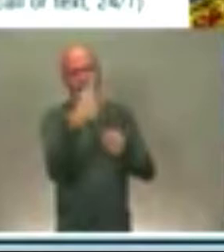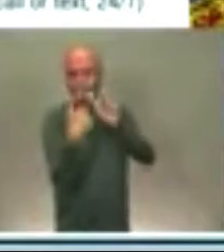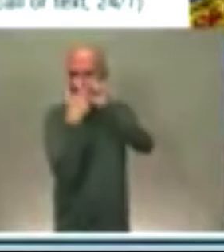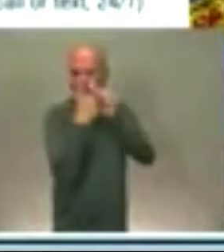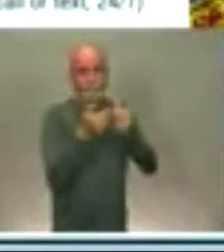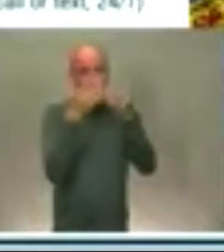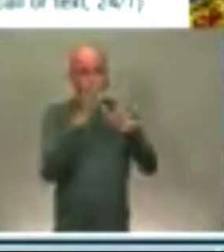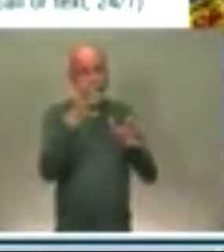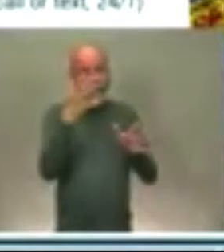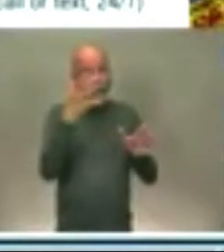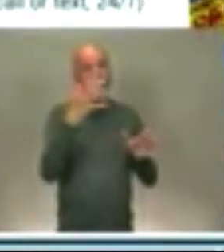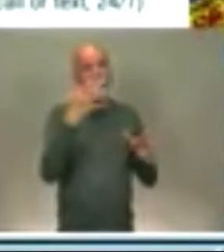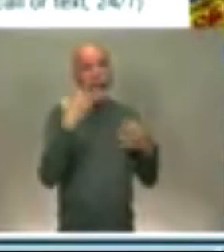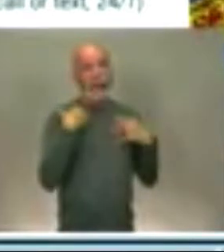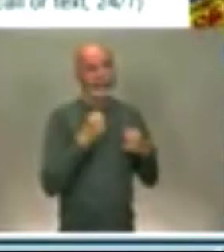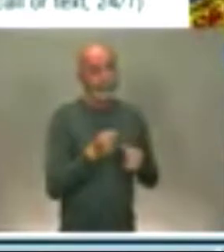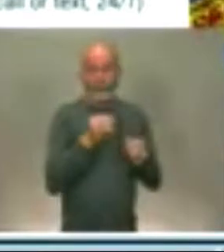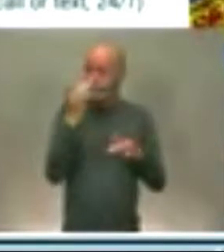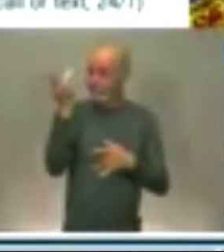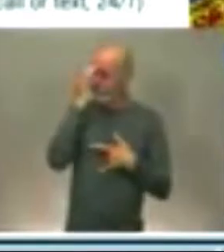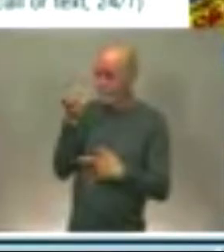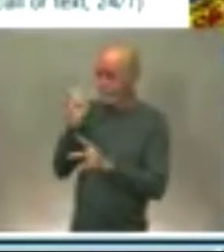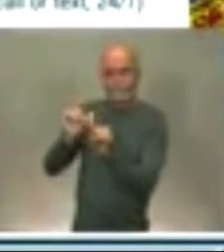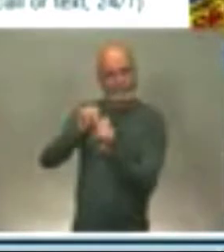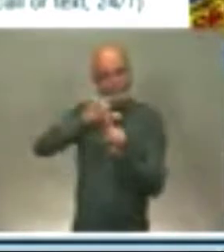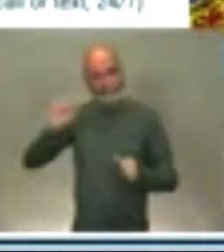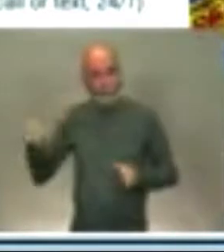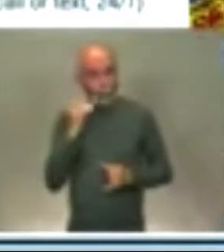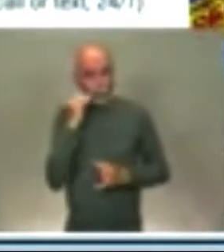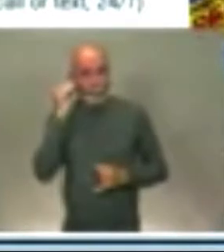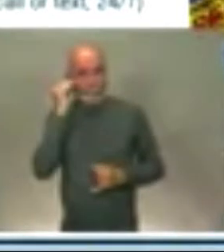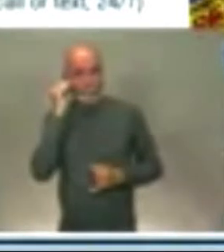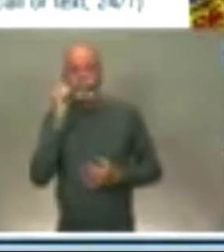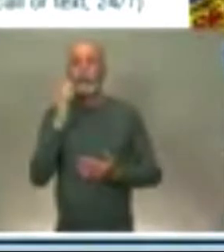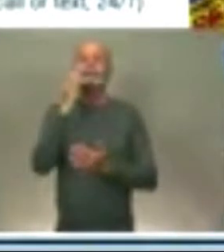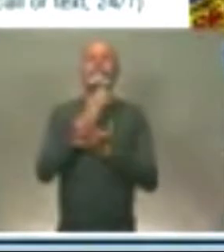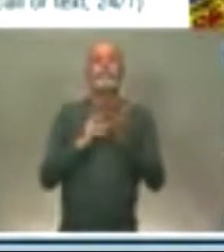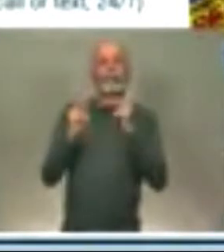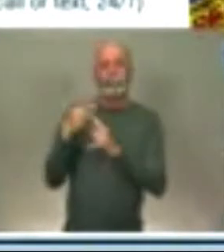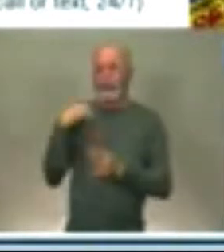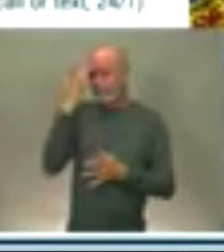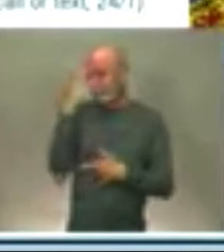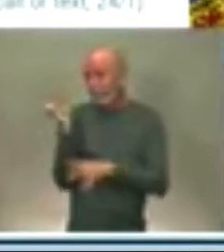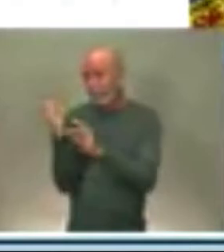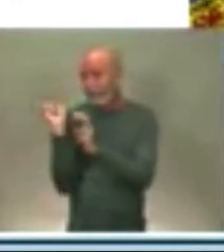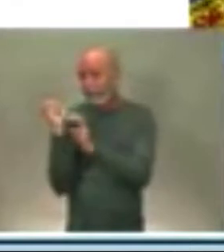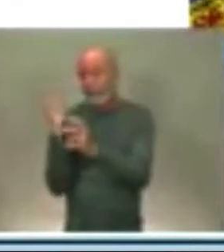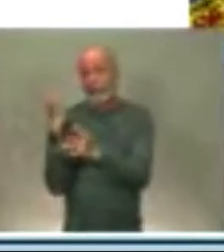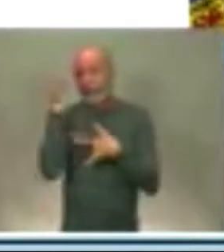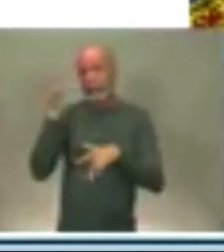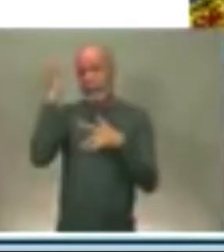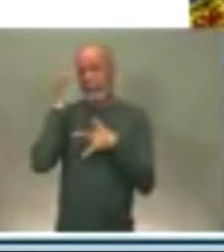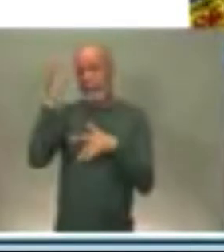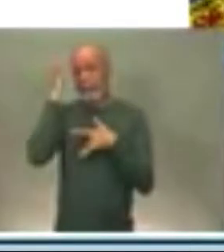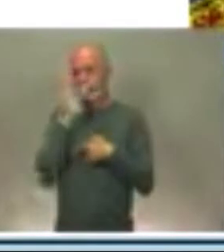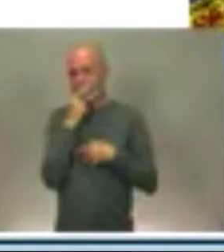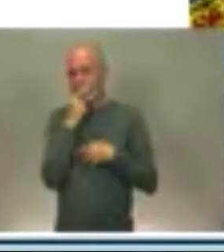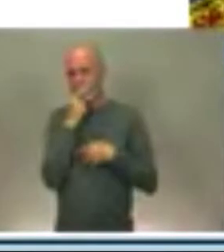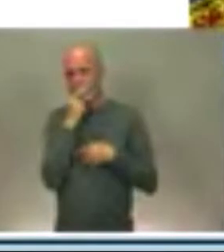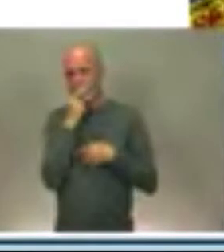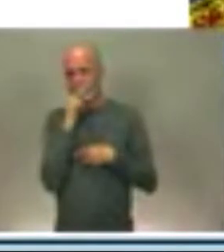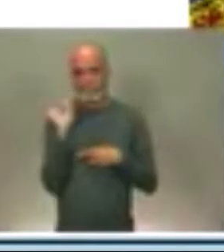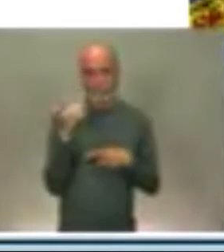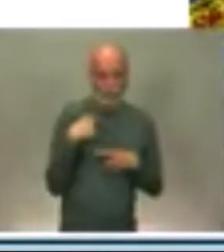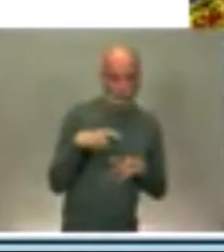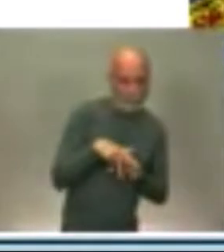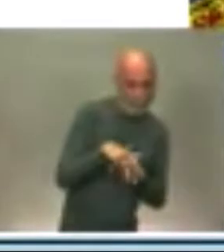And one of the things that we heard throughout the pandemic is that for some people, they're quite literally making the decision between staying home when they're sick